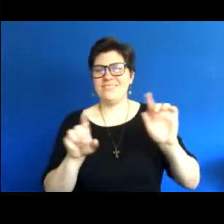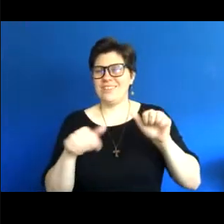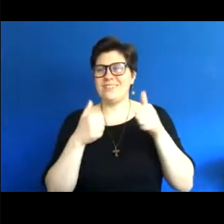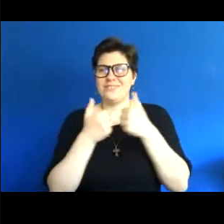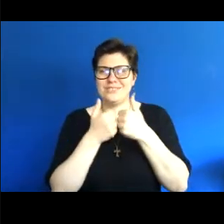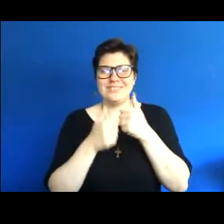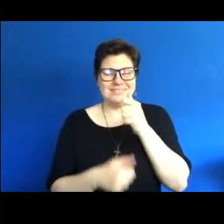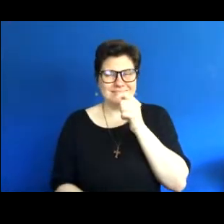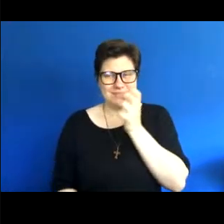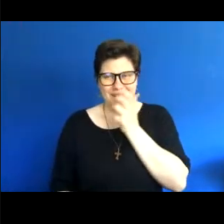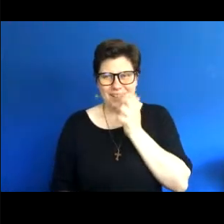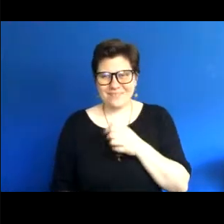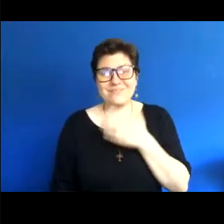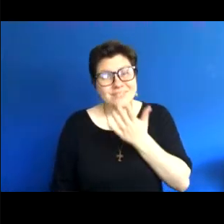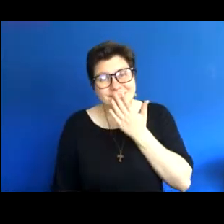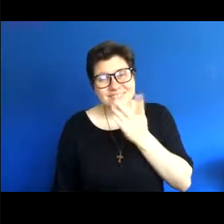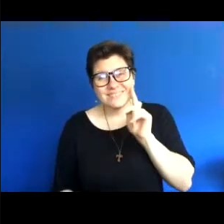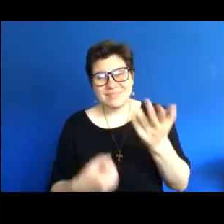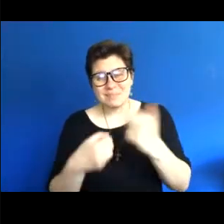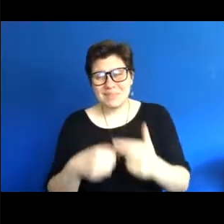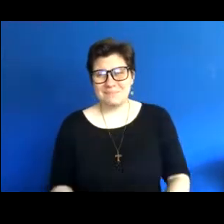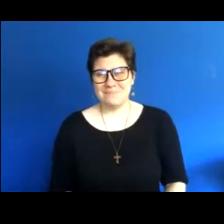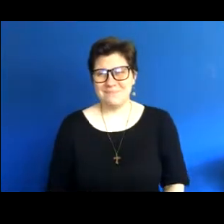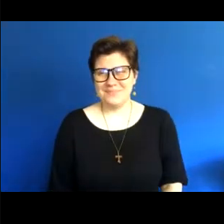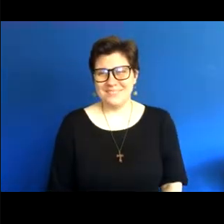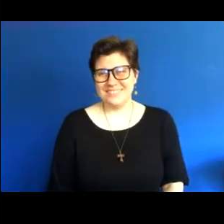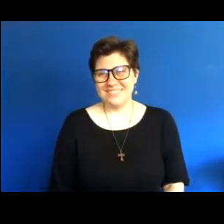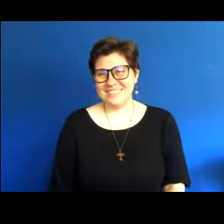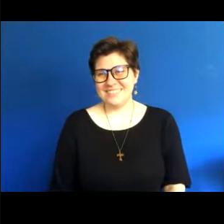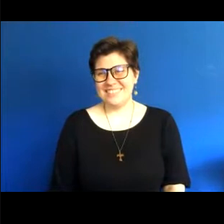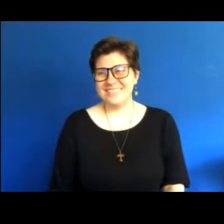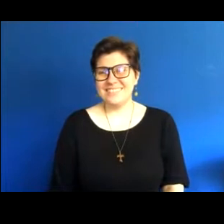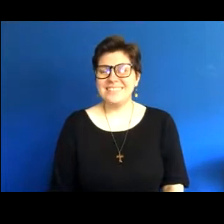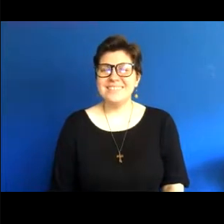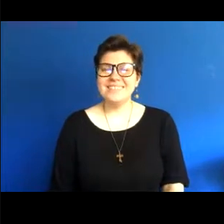facing. So thank you, everyone, for participating in our poll.